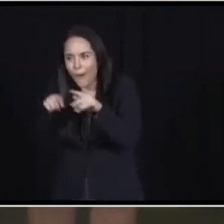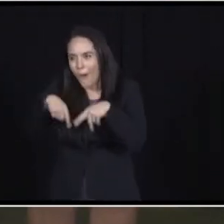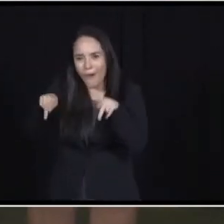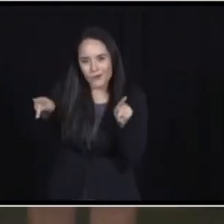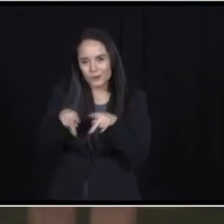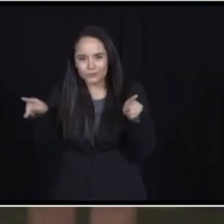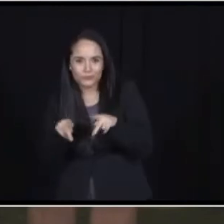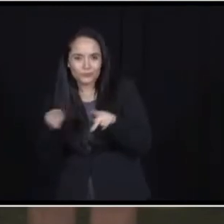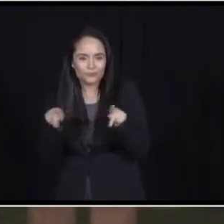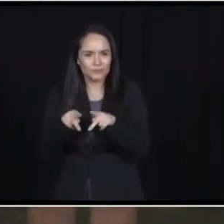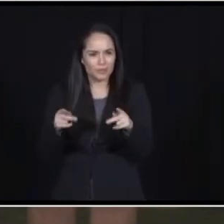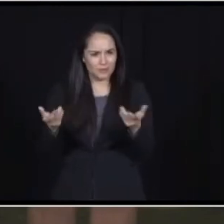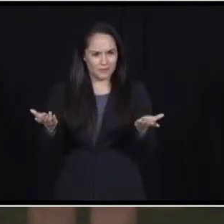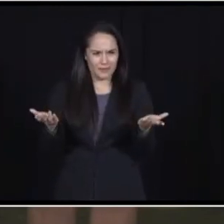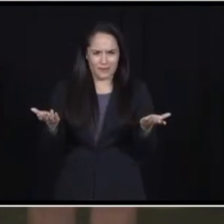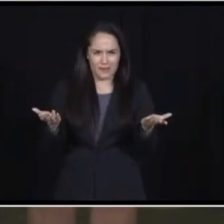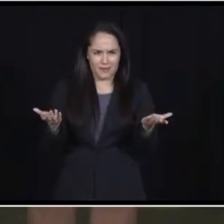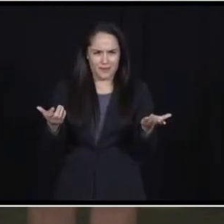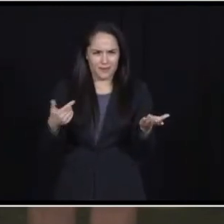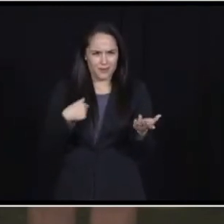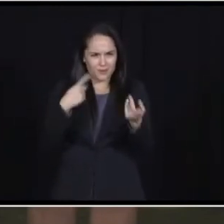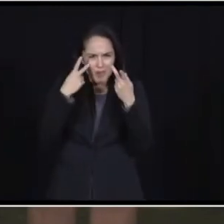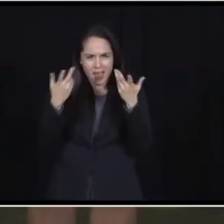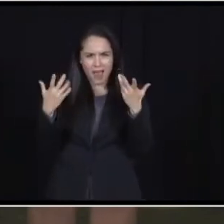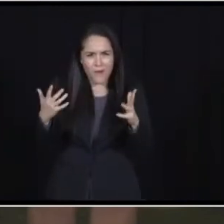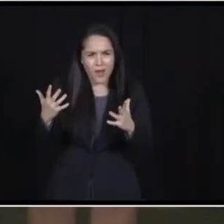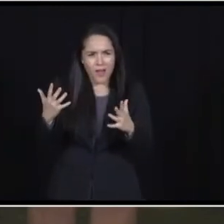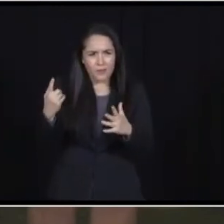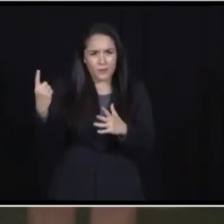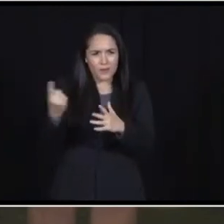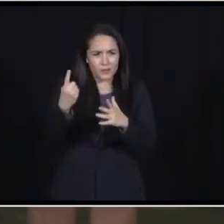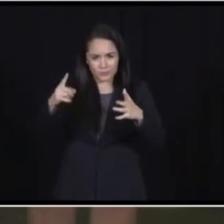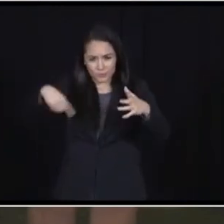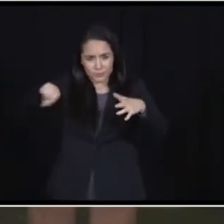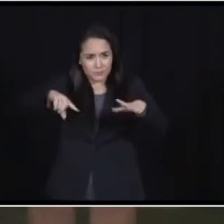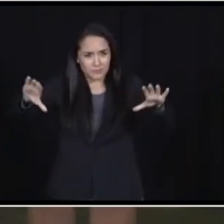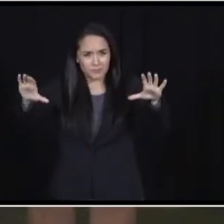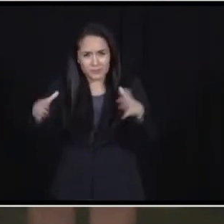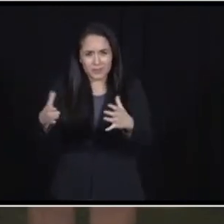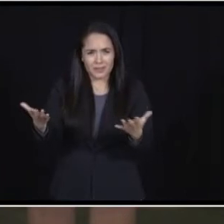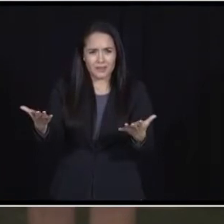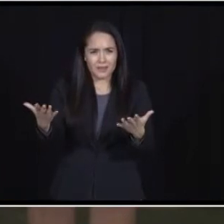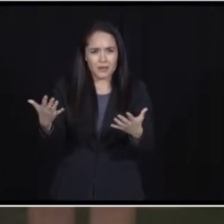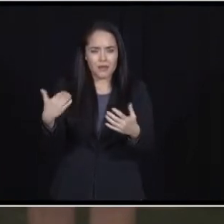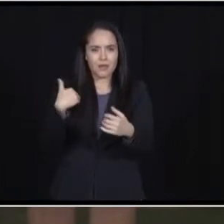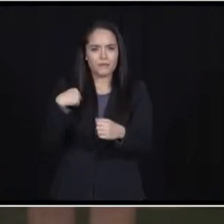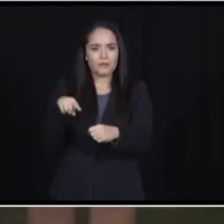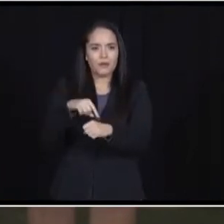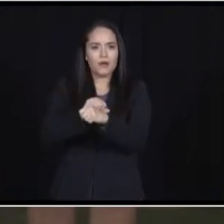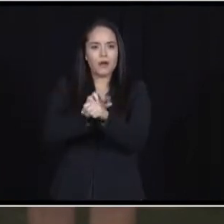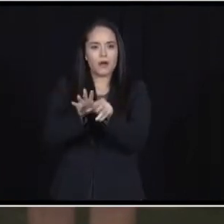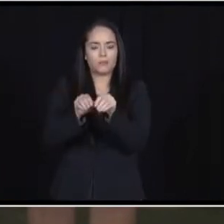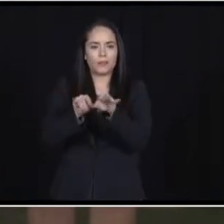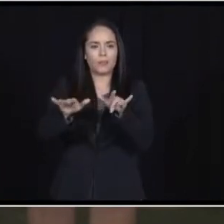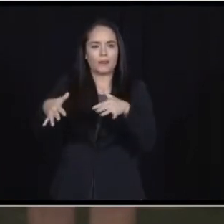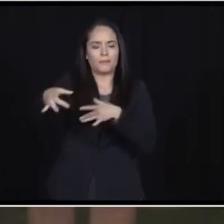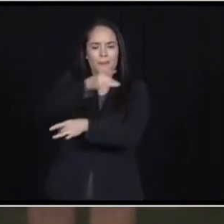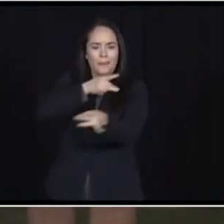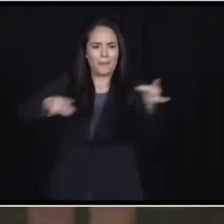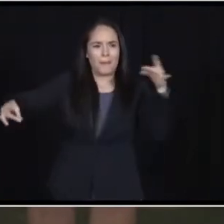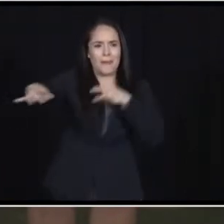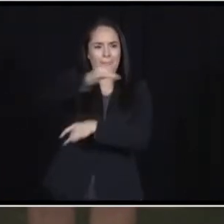data, like someone in that group is probably positive, and they're spreading around, and those people are going to go out and spread it around. Man, like I just